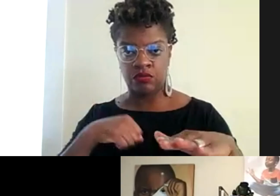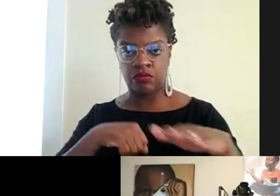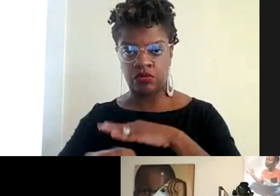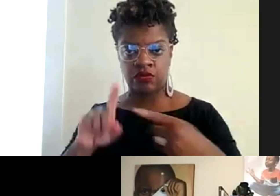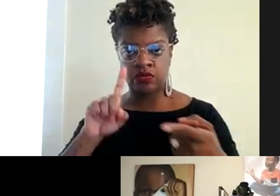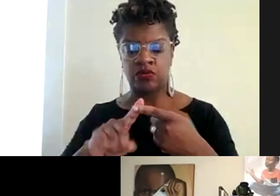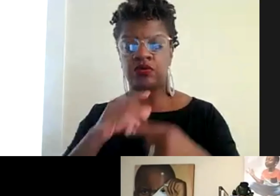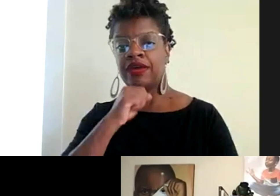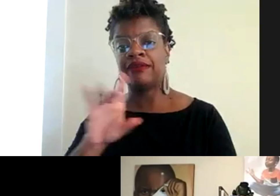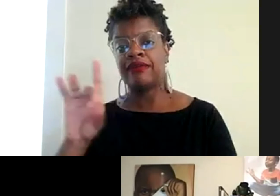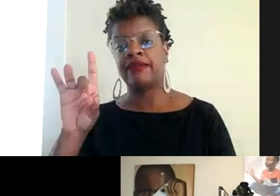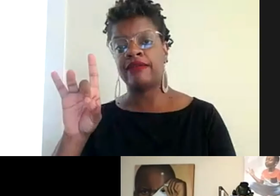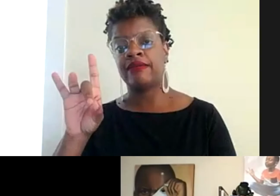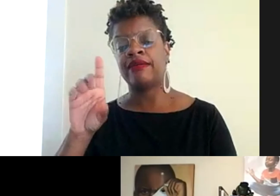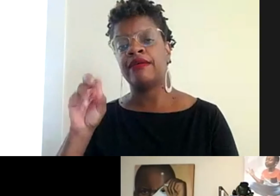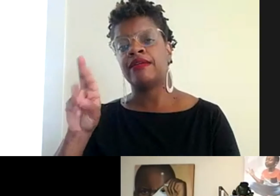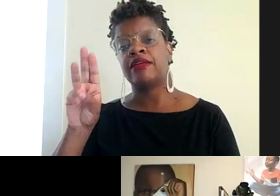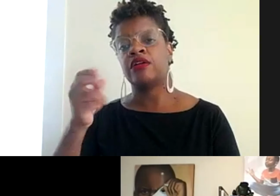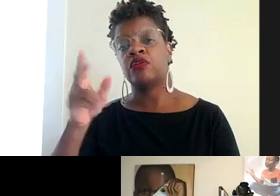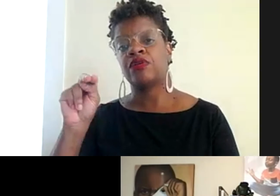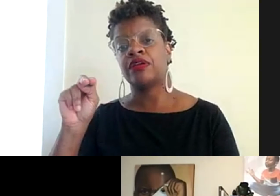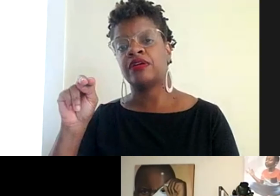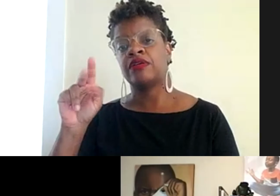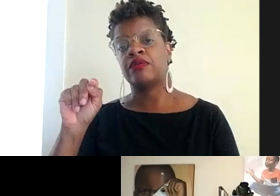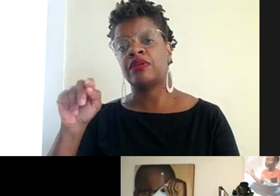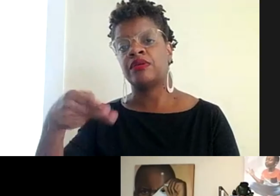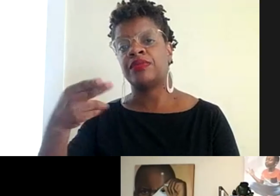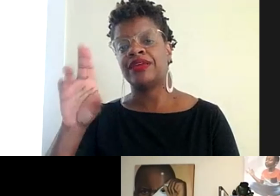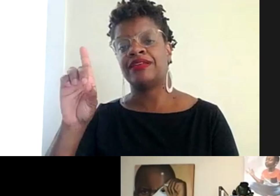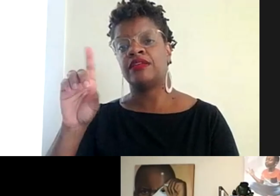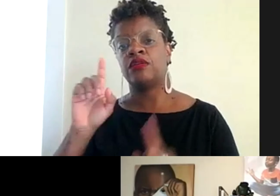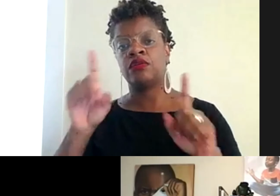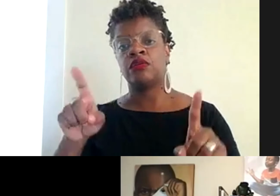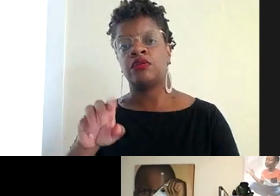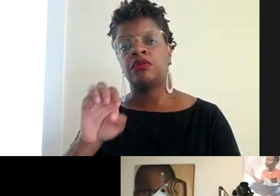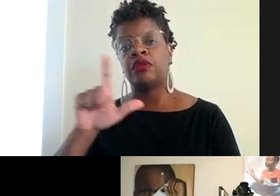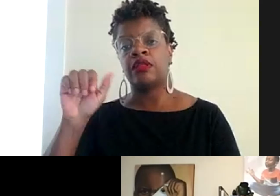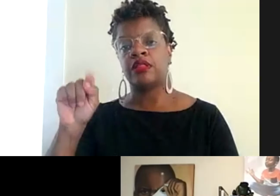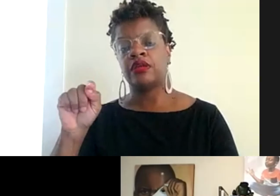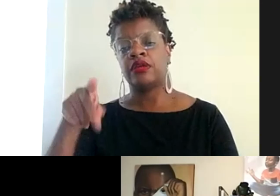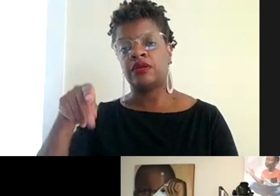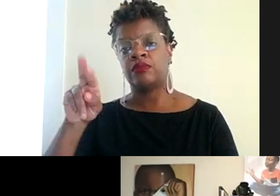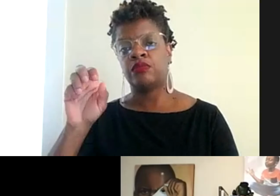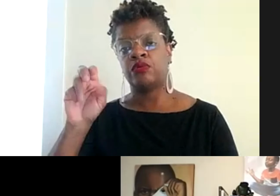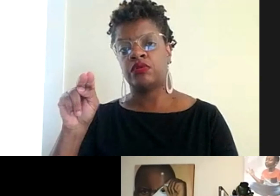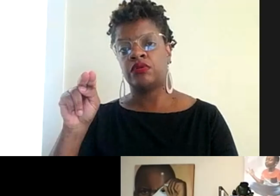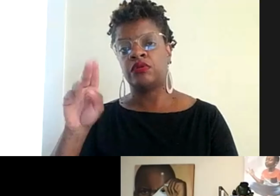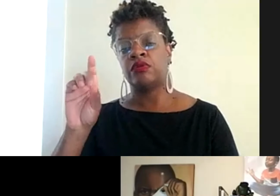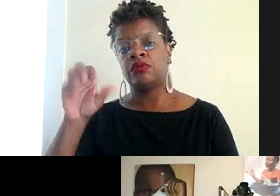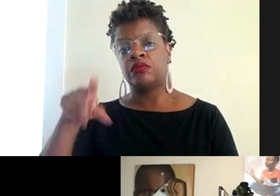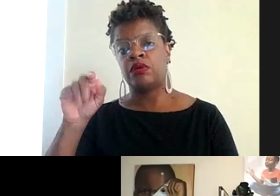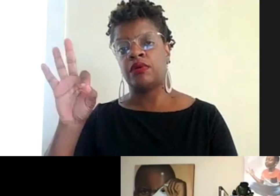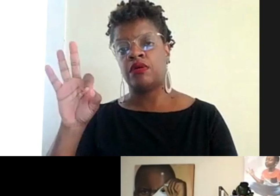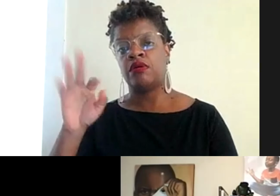8. Dr. Wright earned his PhD in Applied Child Development from the Elliott Person Department of Child Study